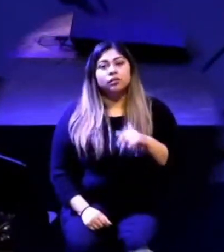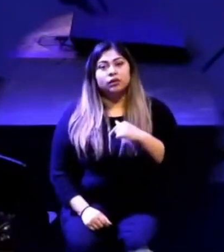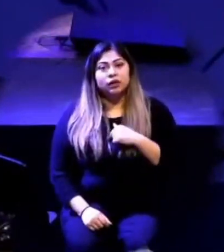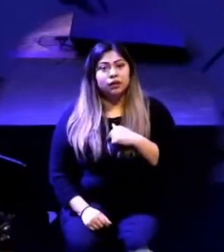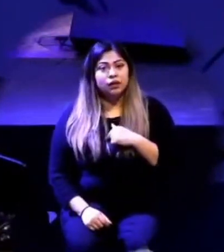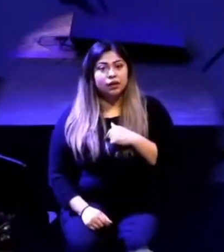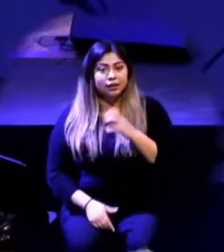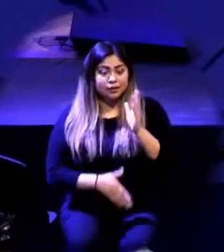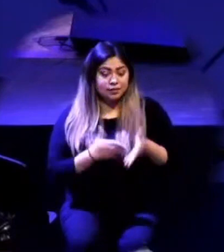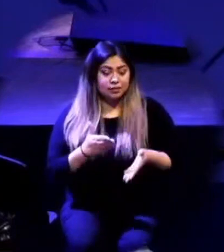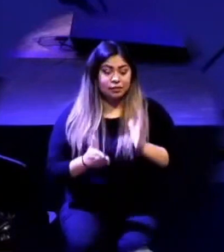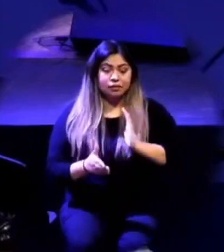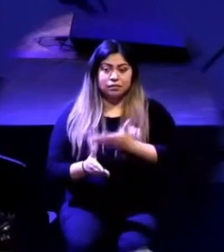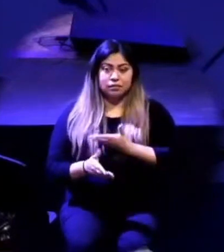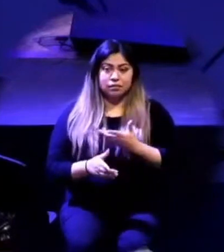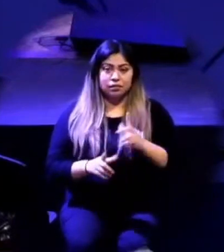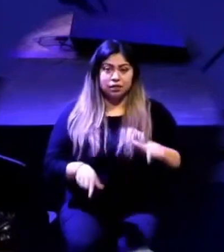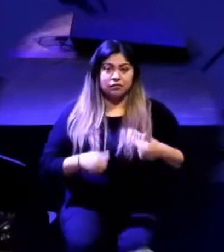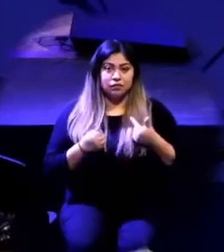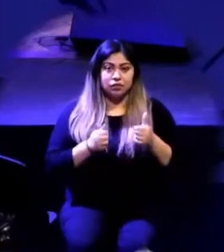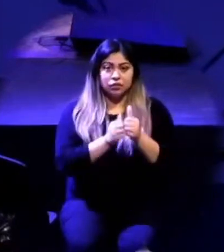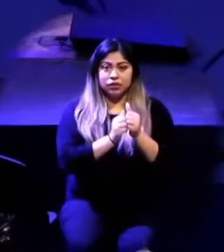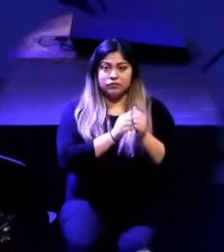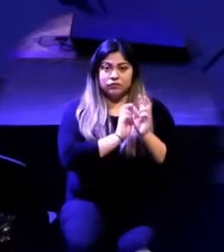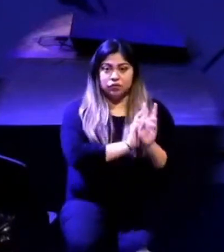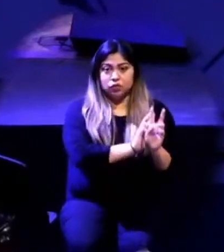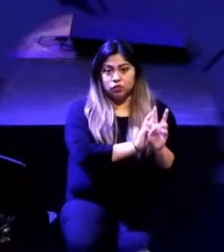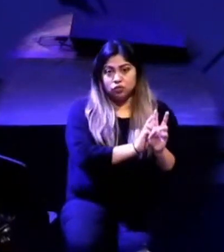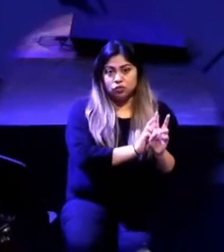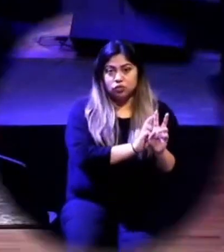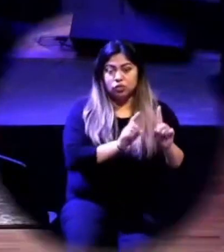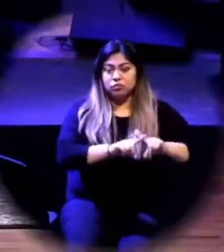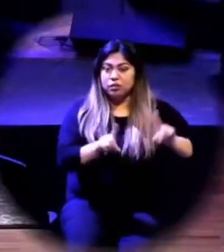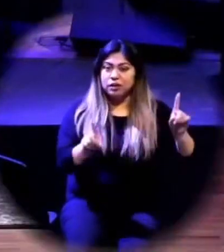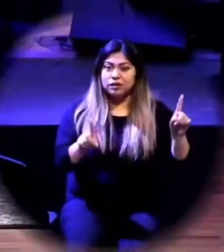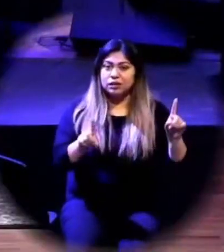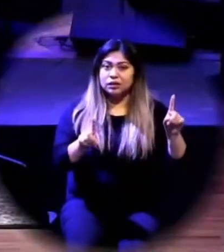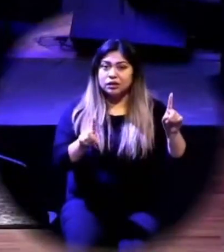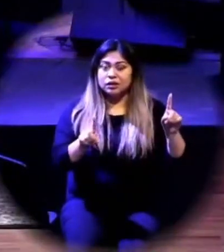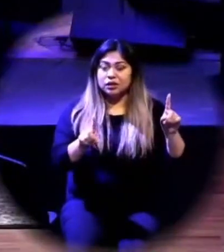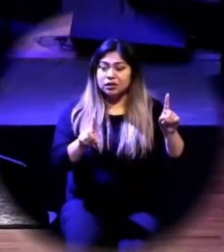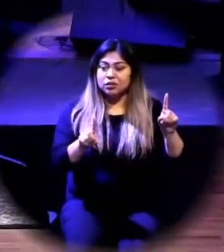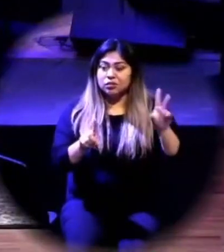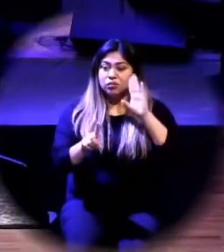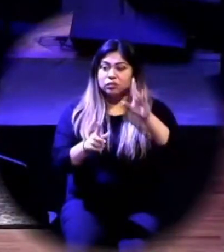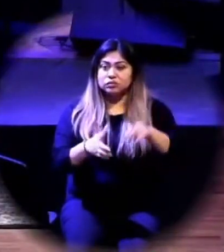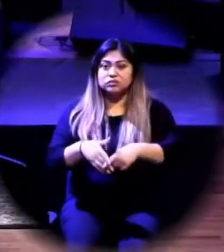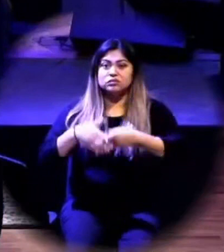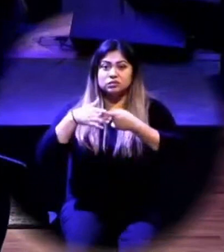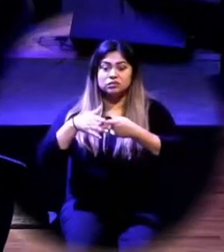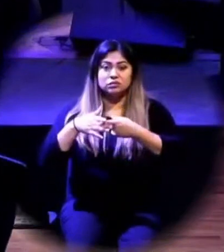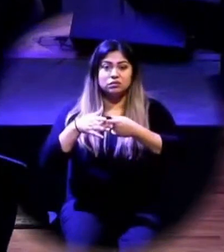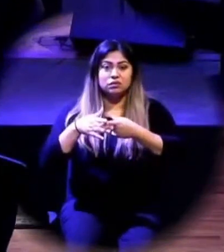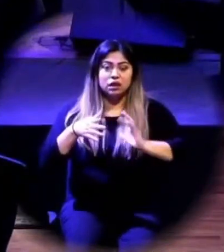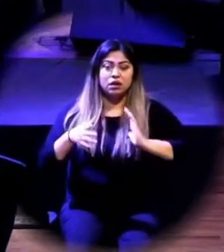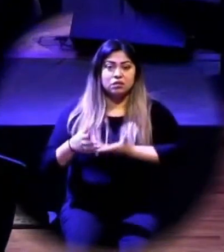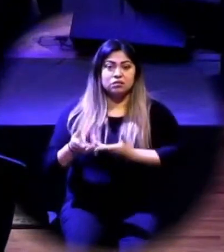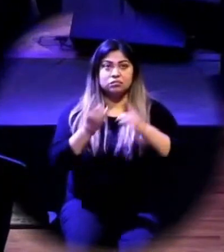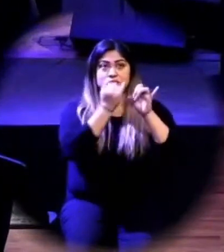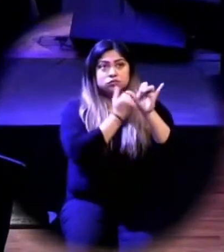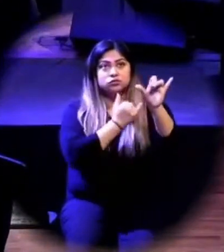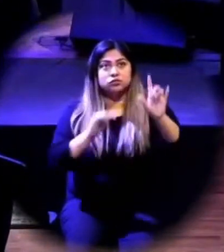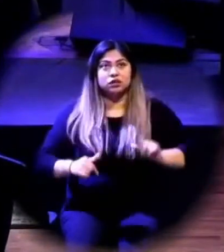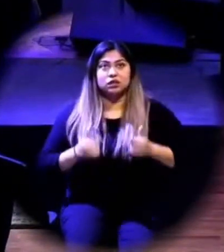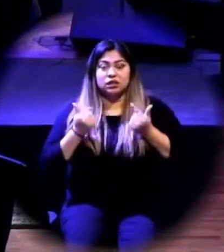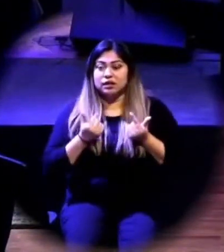funerals. But friends, we will begin our life in glory with a feast, a wedding feast. And he says, on this mountain, the Lord Almighty will